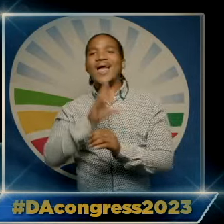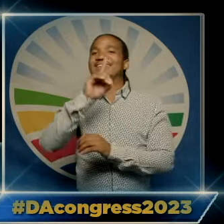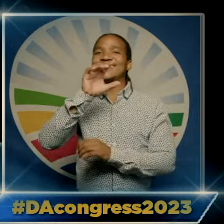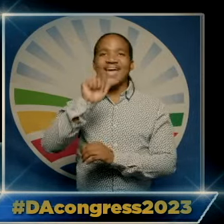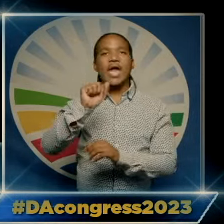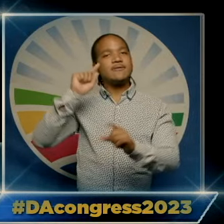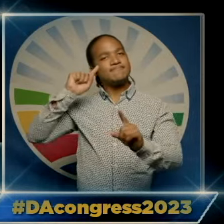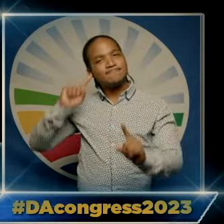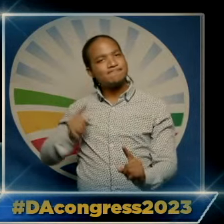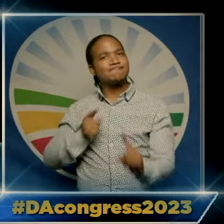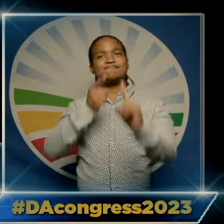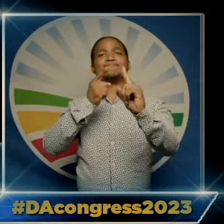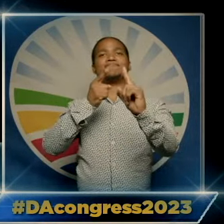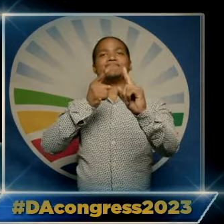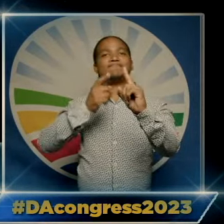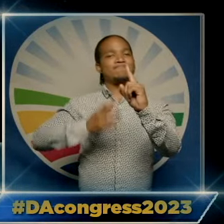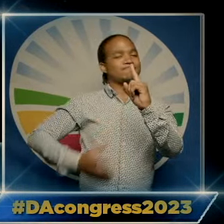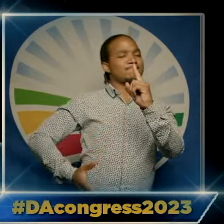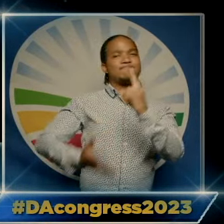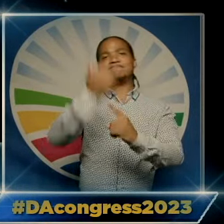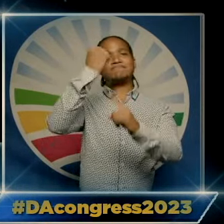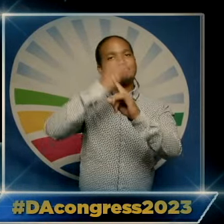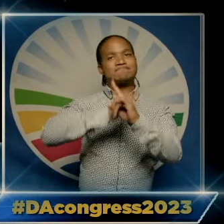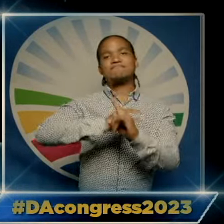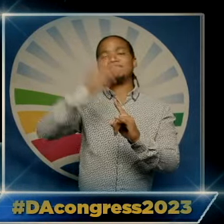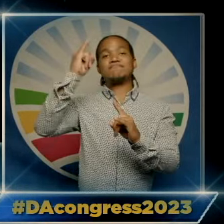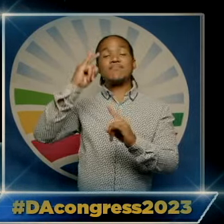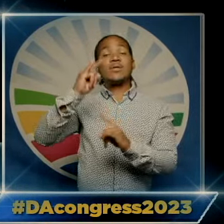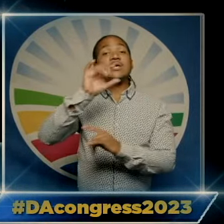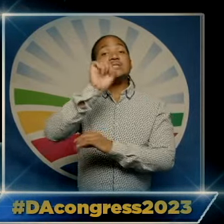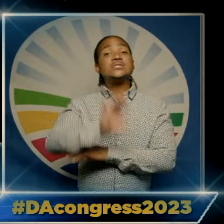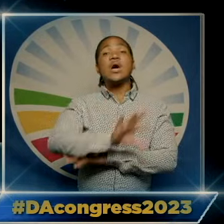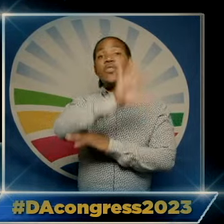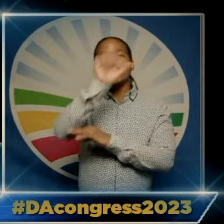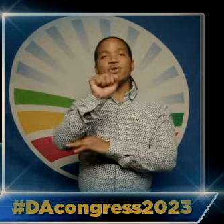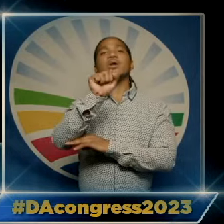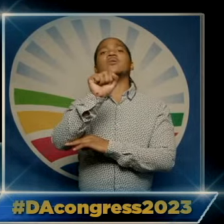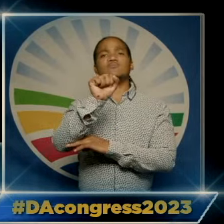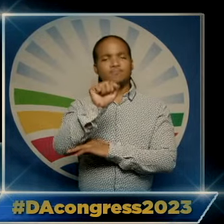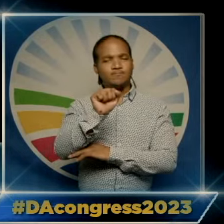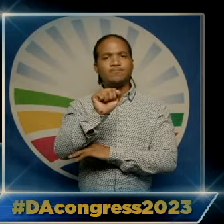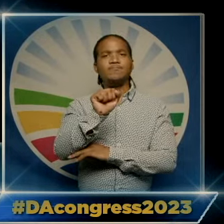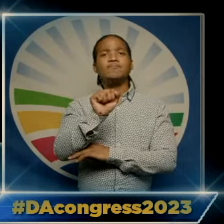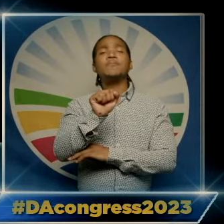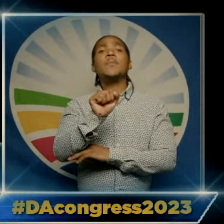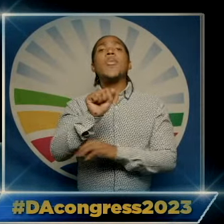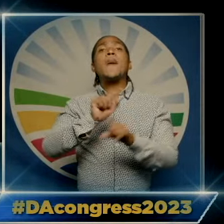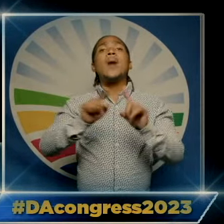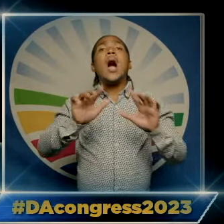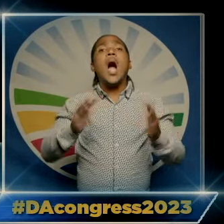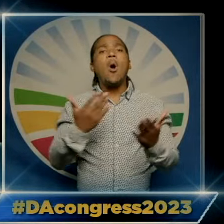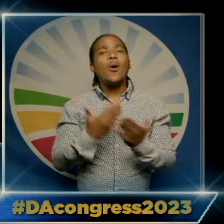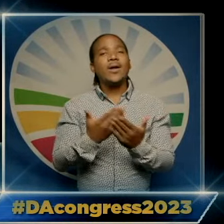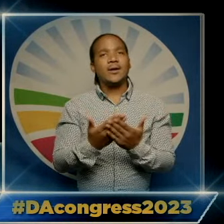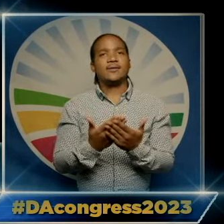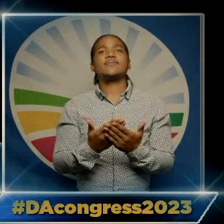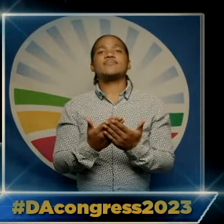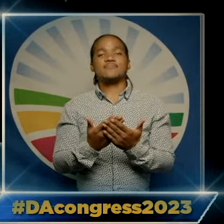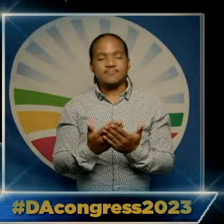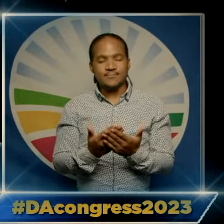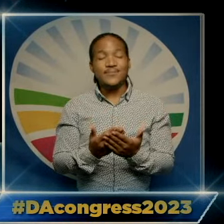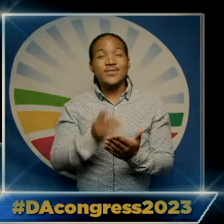it to win it in your community and South Africa as a whole. But that can only be achieved, Democrats, if